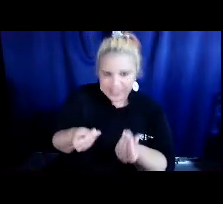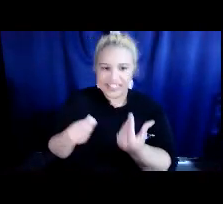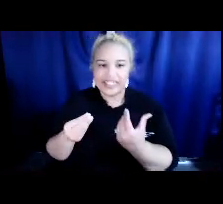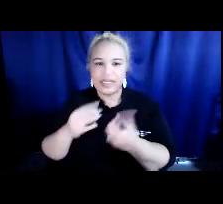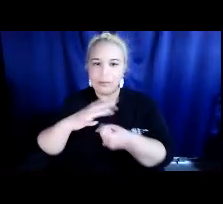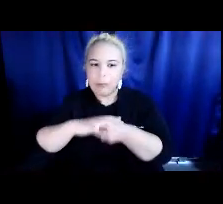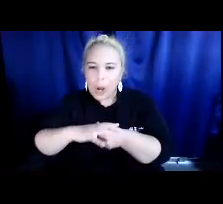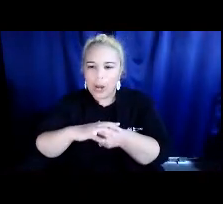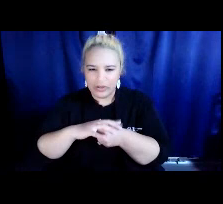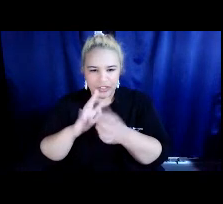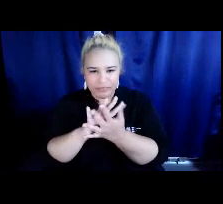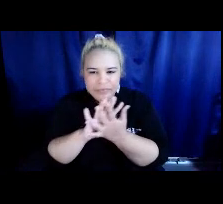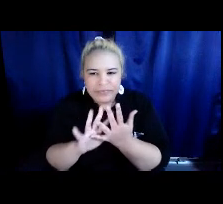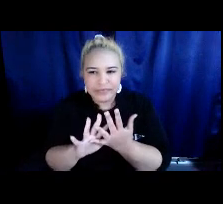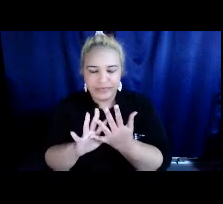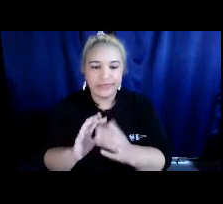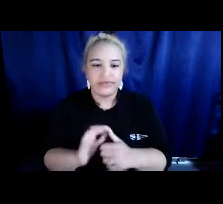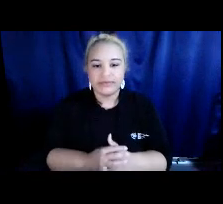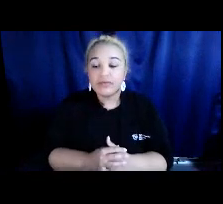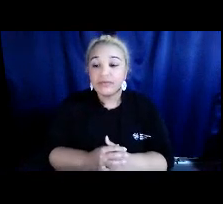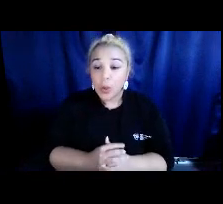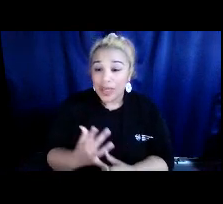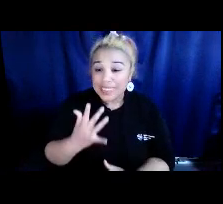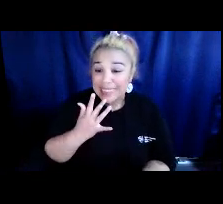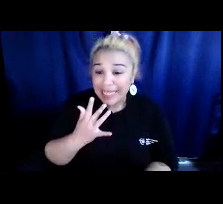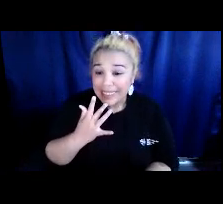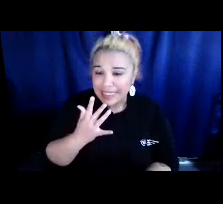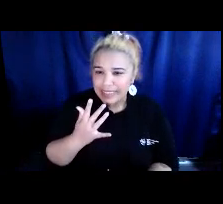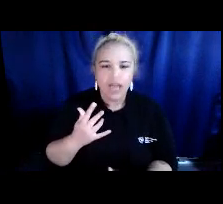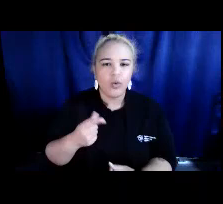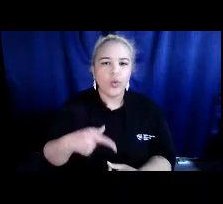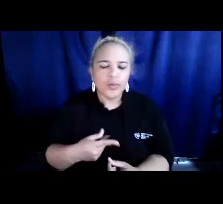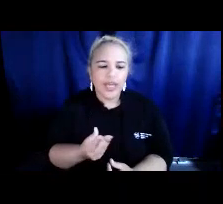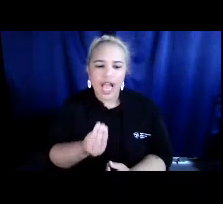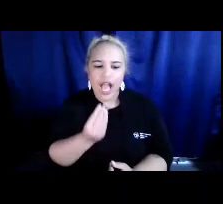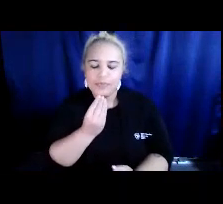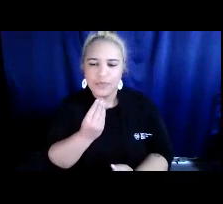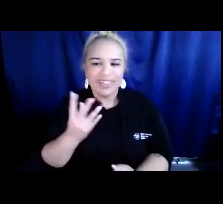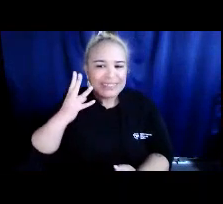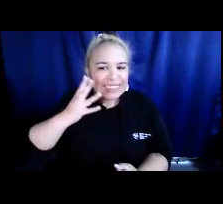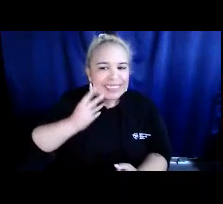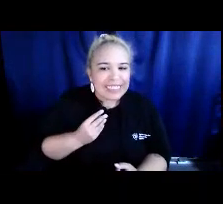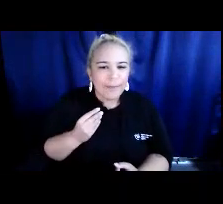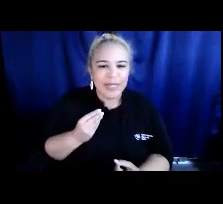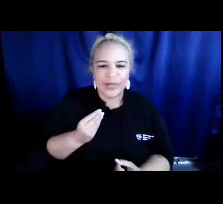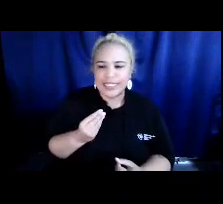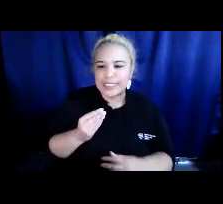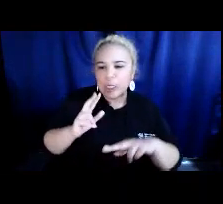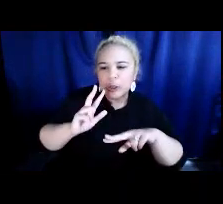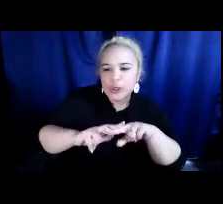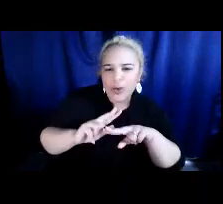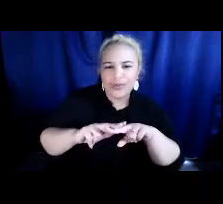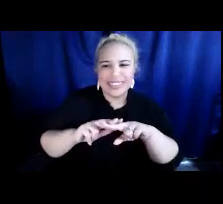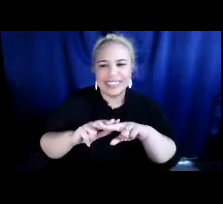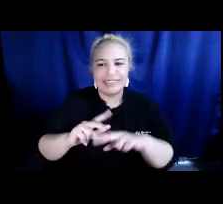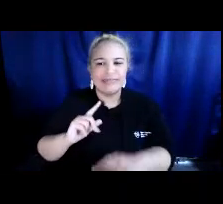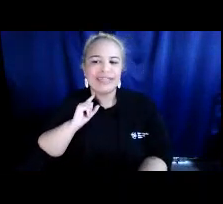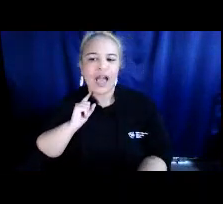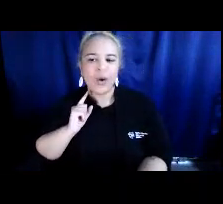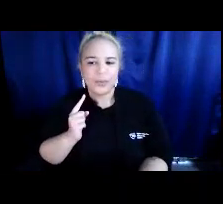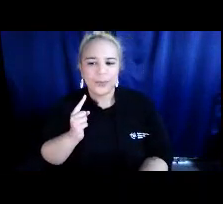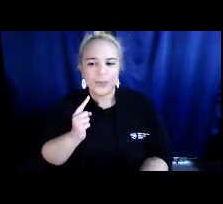We discern flavors such as sweet, salty, sour, and bitter. We use the sense of smell to inform us about specific odors. For